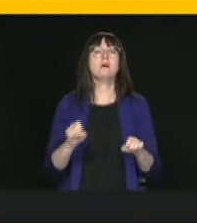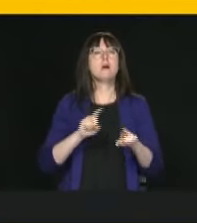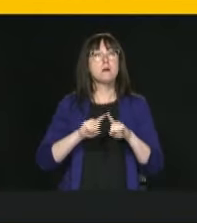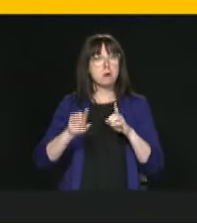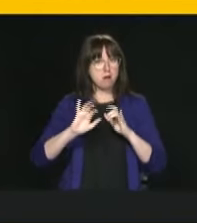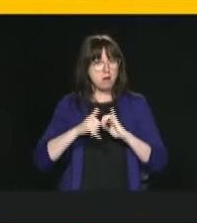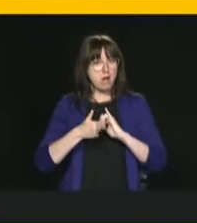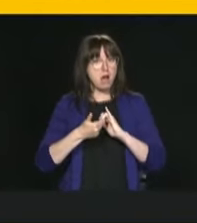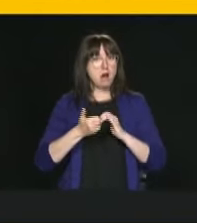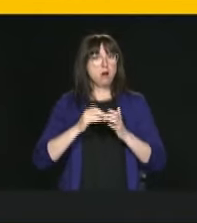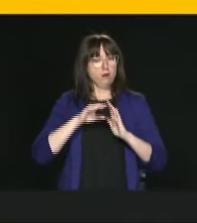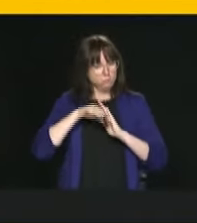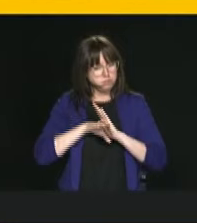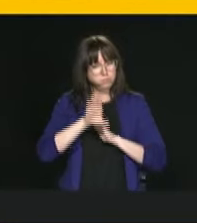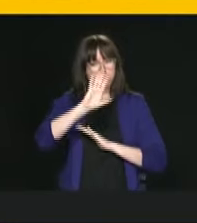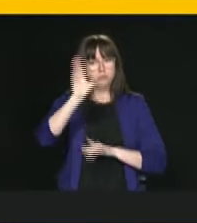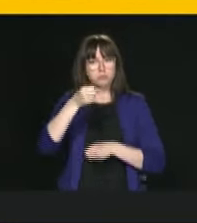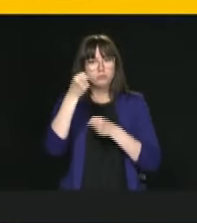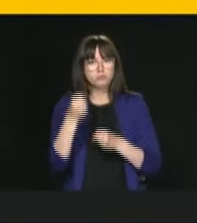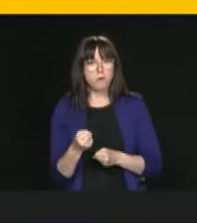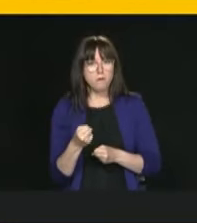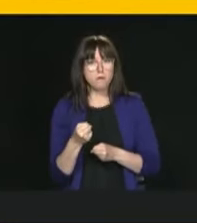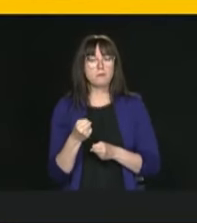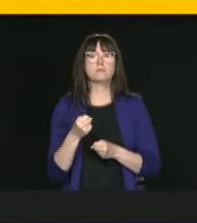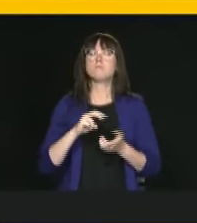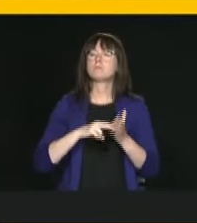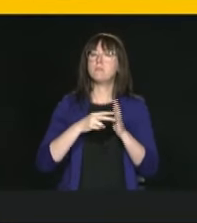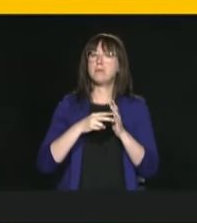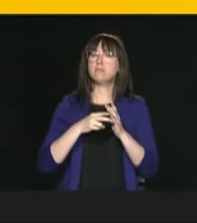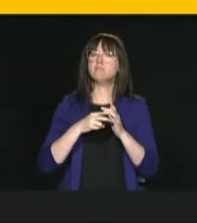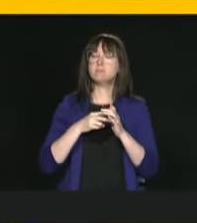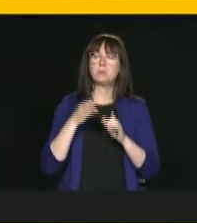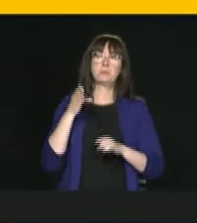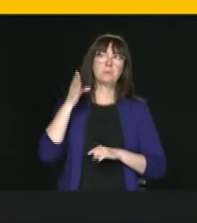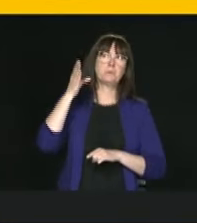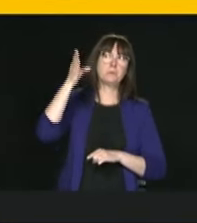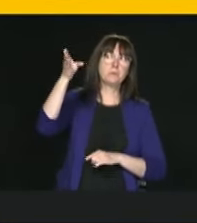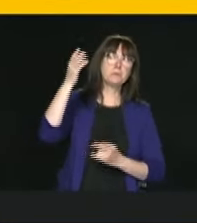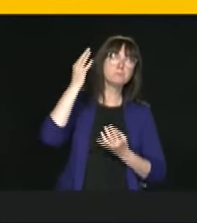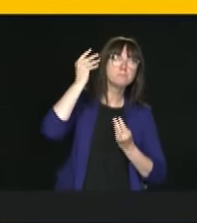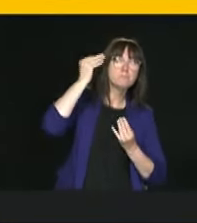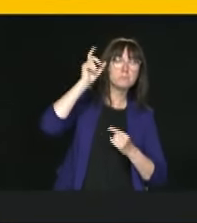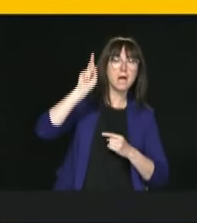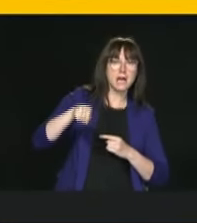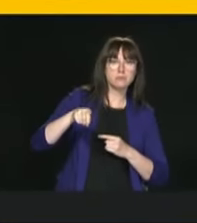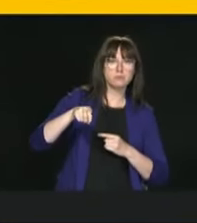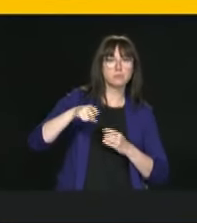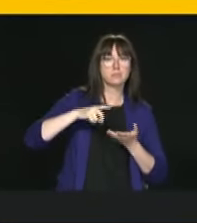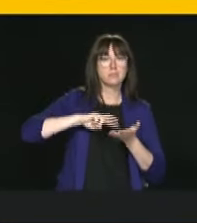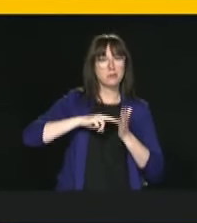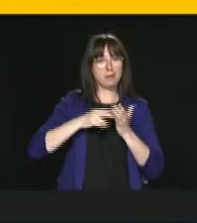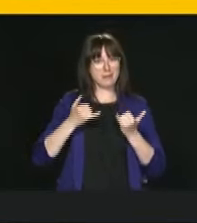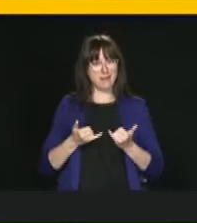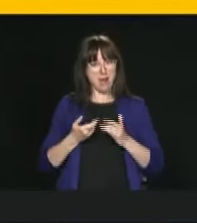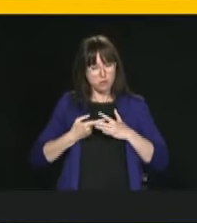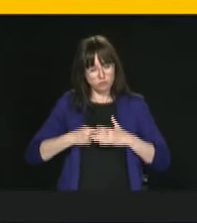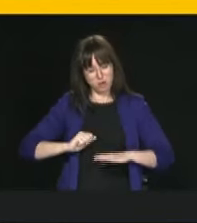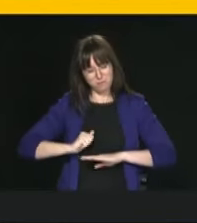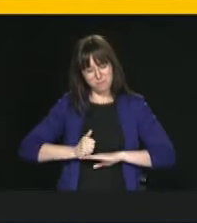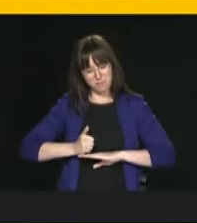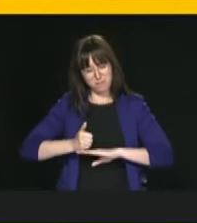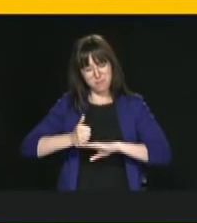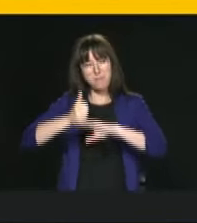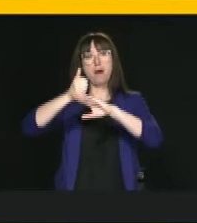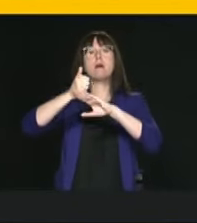this stronger than ever, we also have to think long-term. We need to lay the groundwork now so our economy can